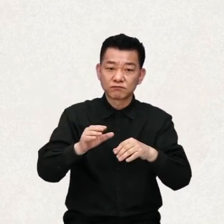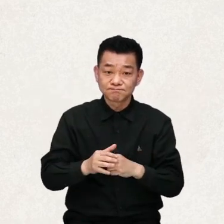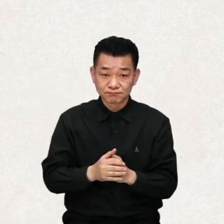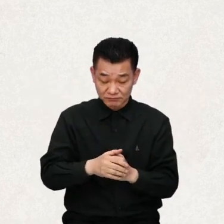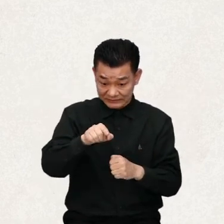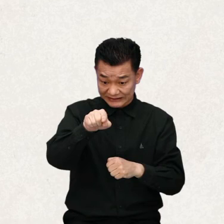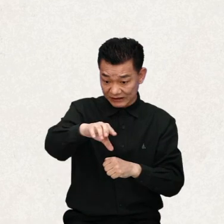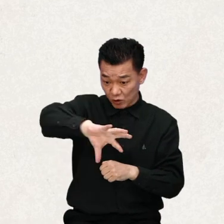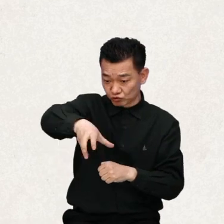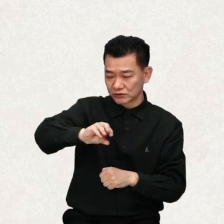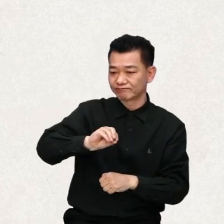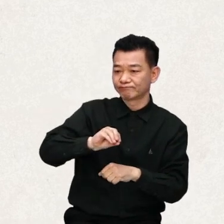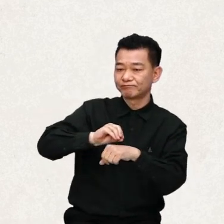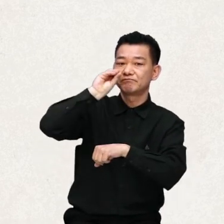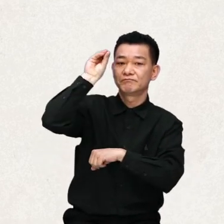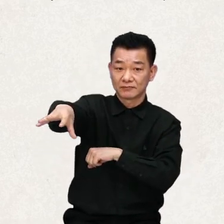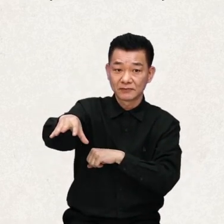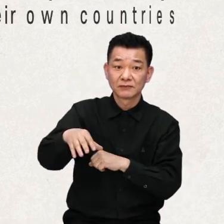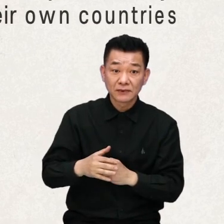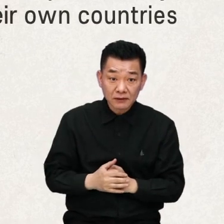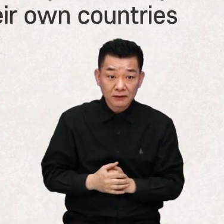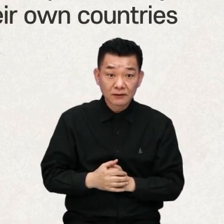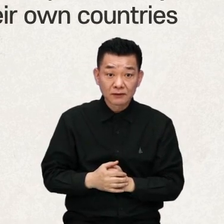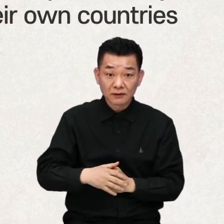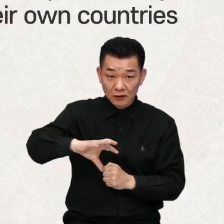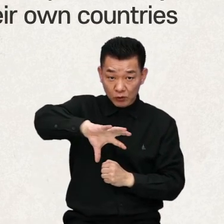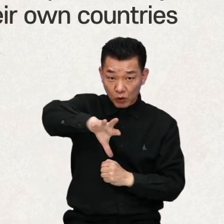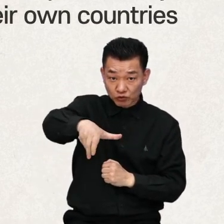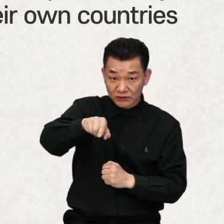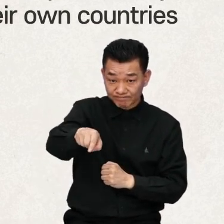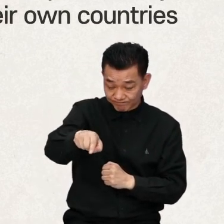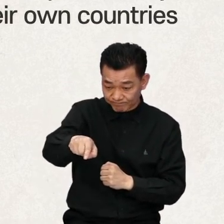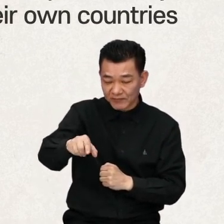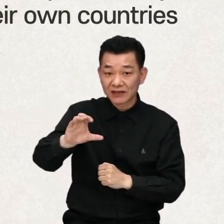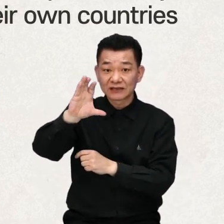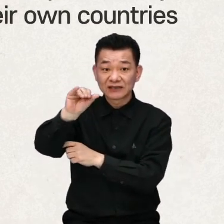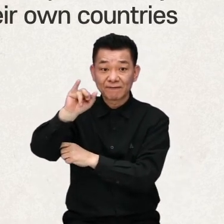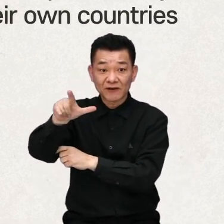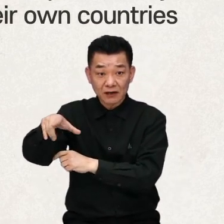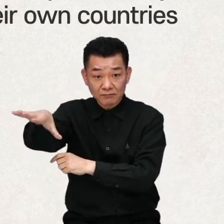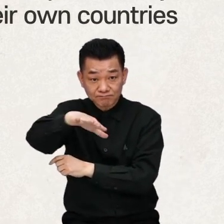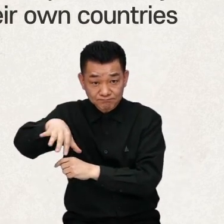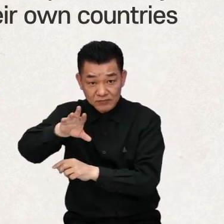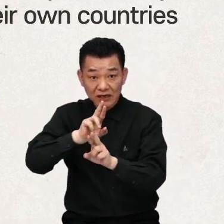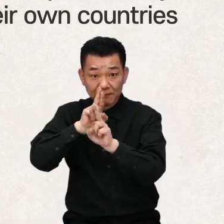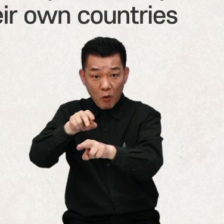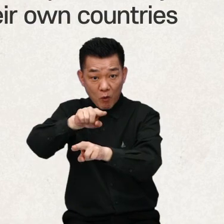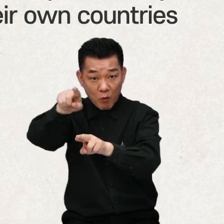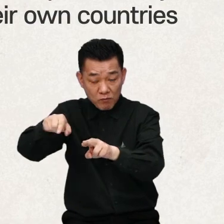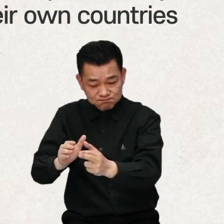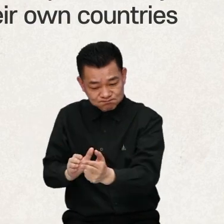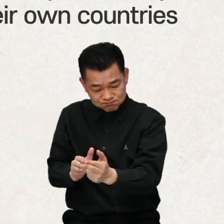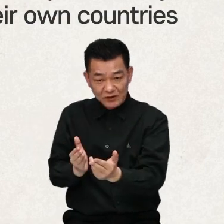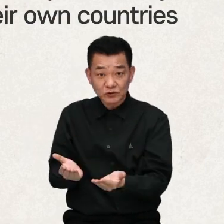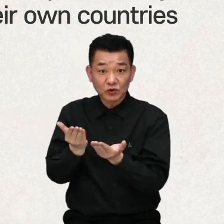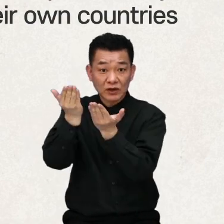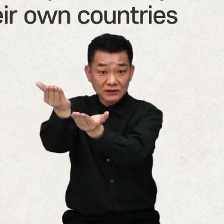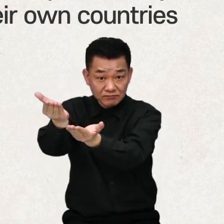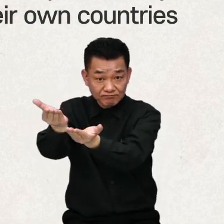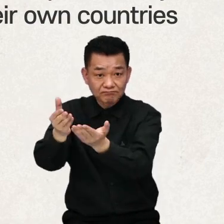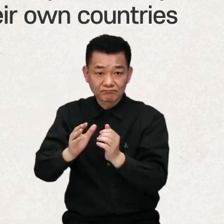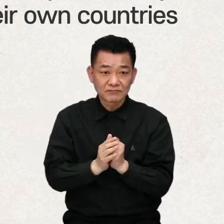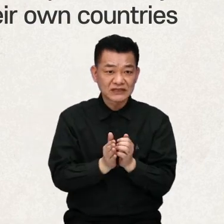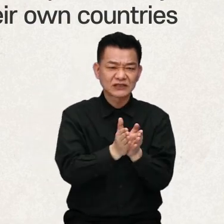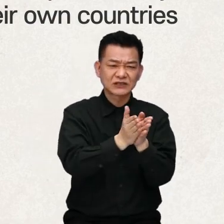party concerned. Additionally, states parties shall make the suggestions and general recommendations relating to reports